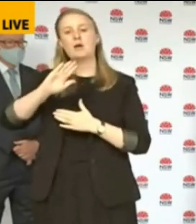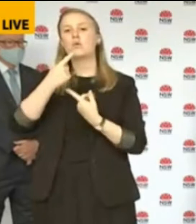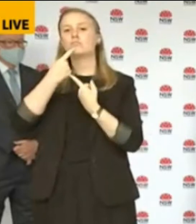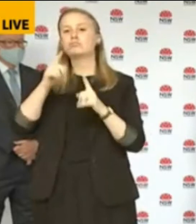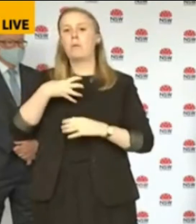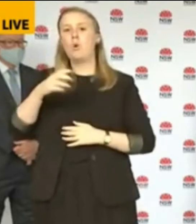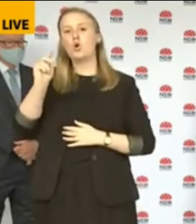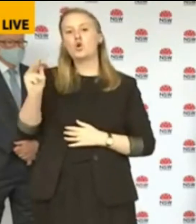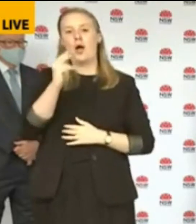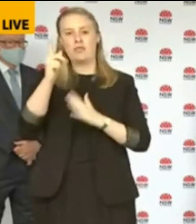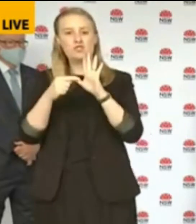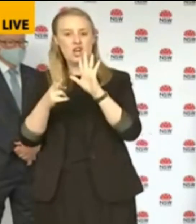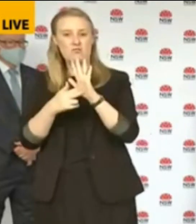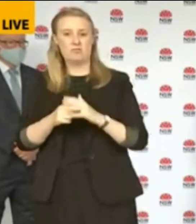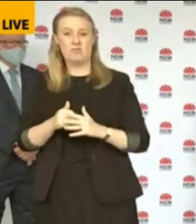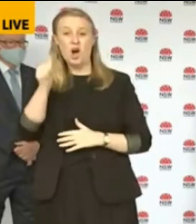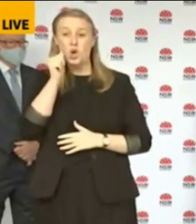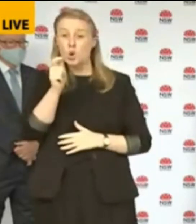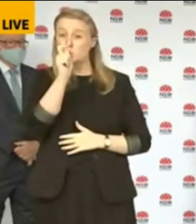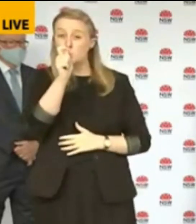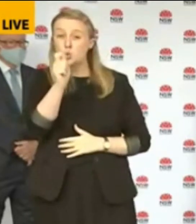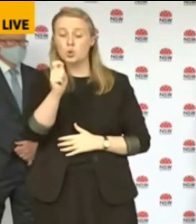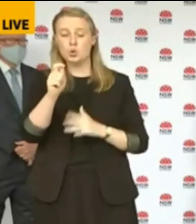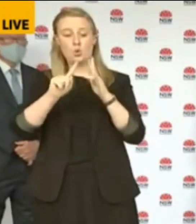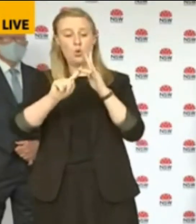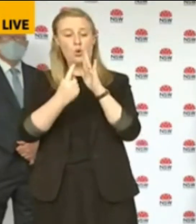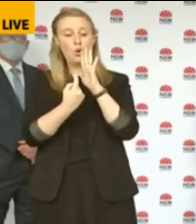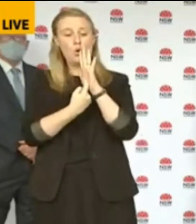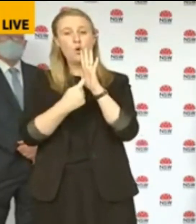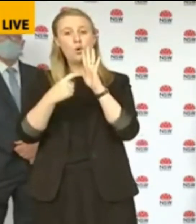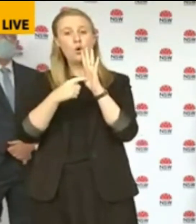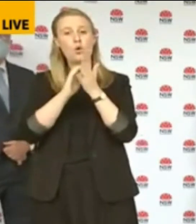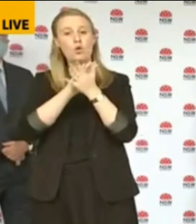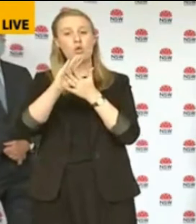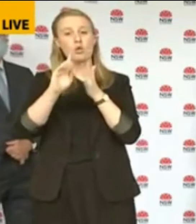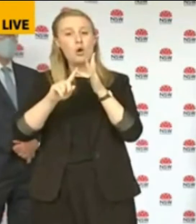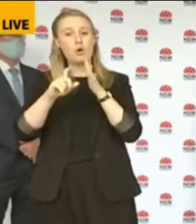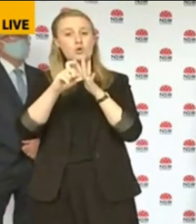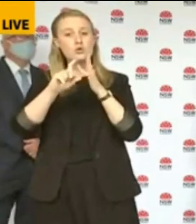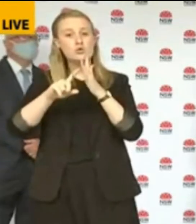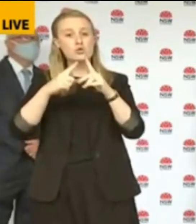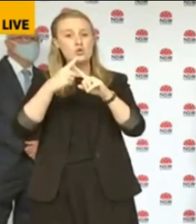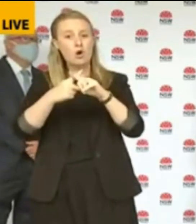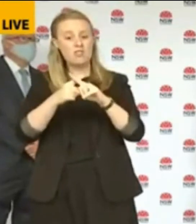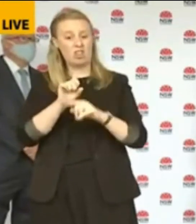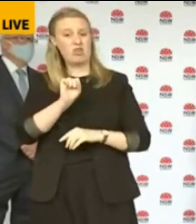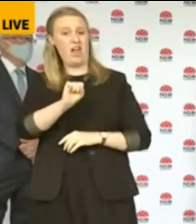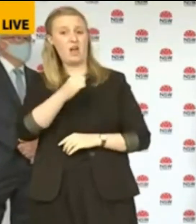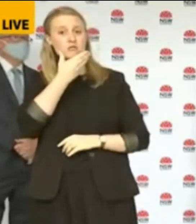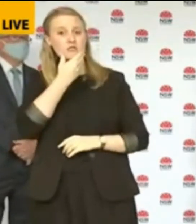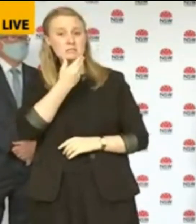down on the peninsula will be closed. I know the impact that has on families, on people at an important time of the year. But it